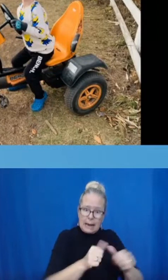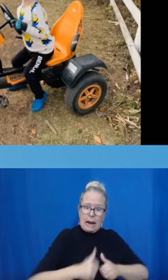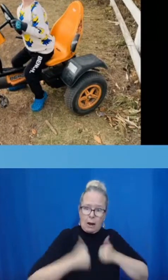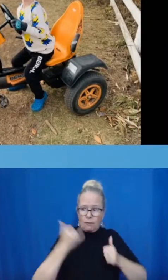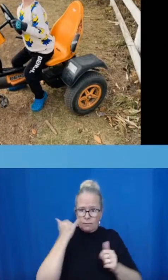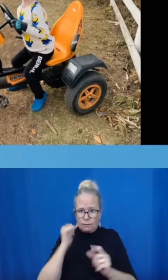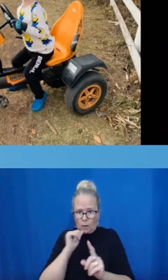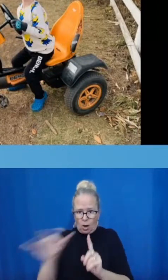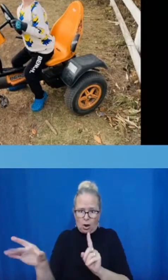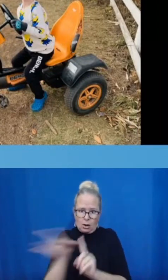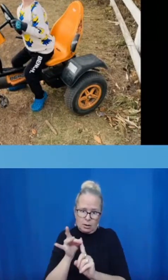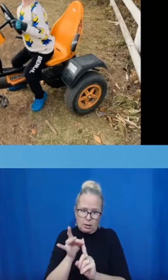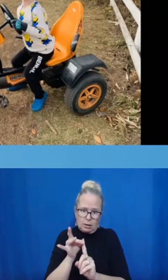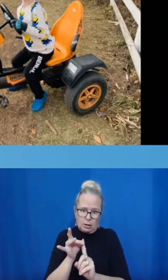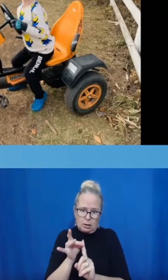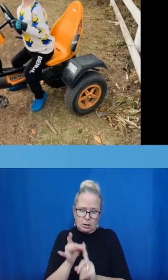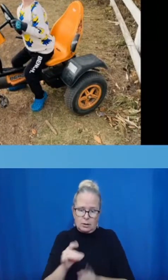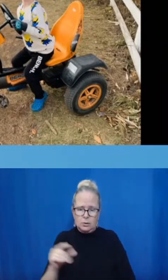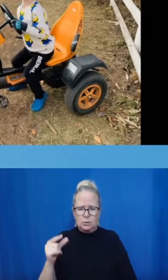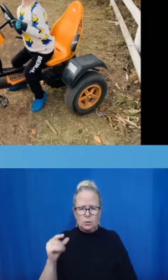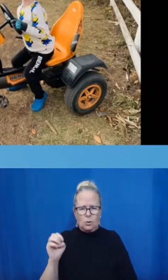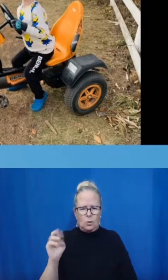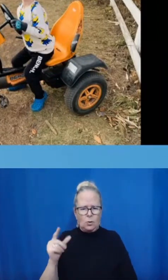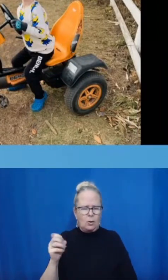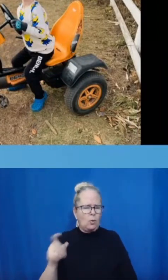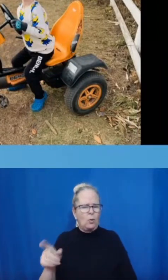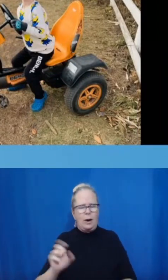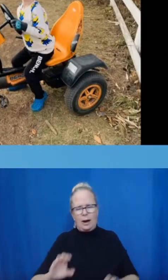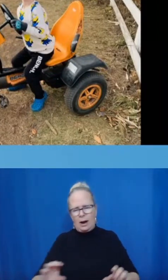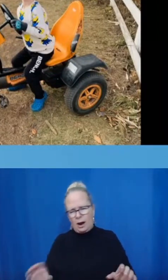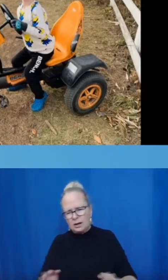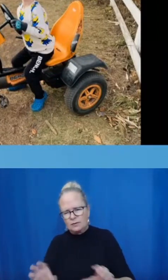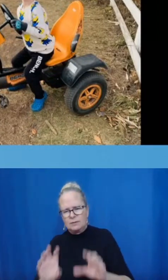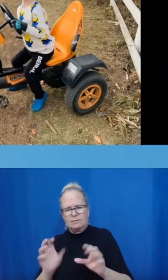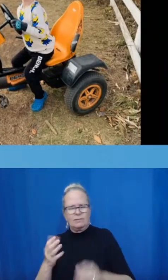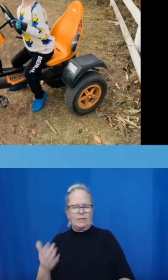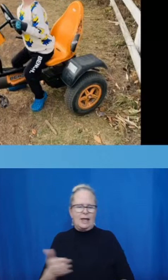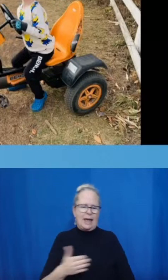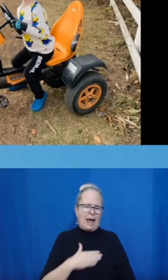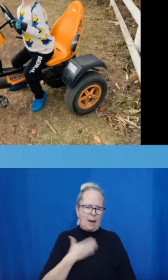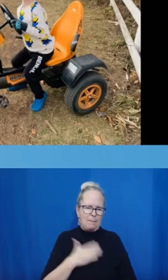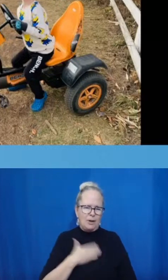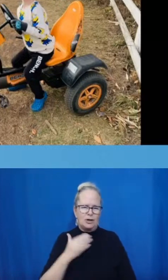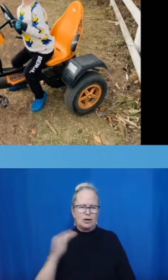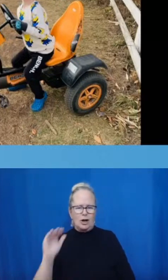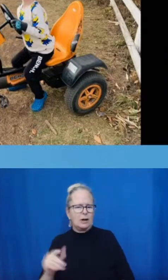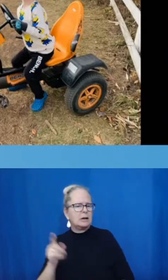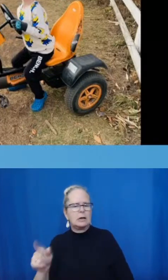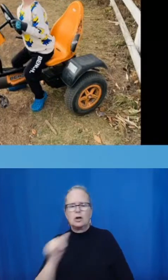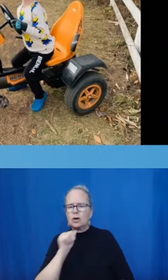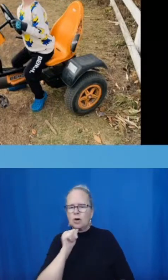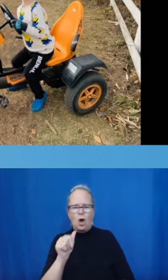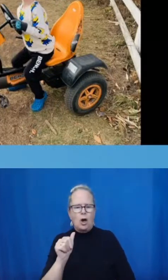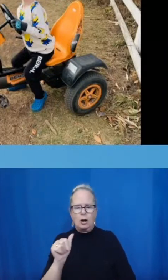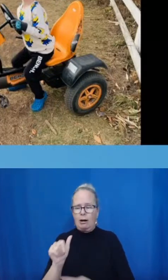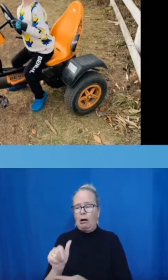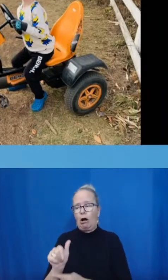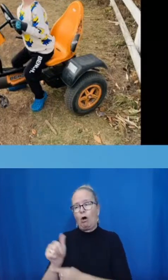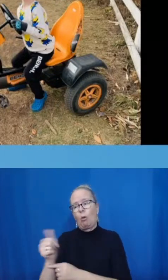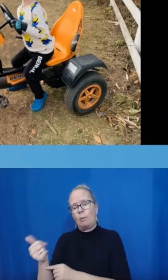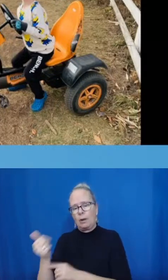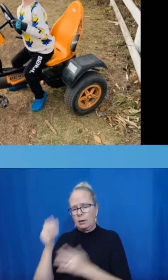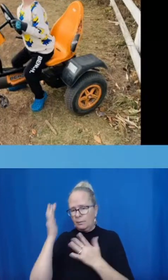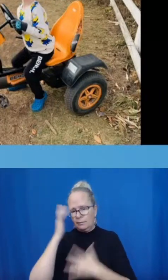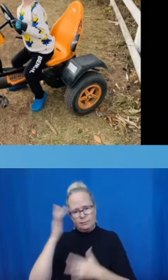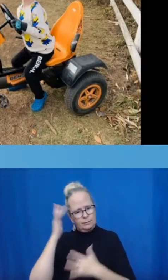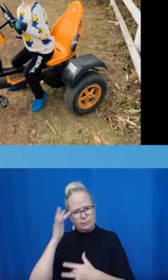stop dividing the public this way and just announce if someone has passed, not if they have a condition. So how has